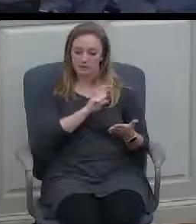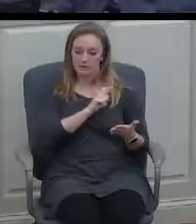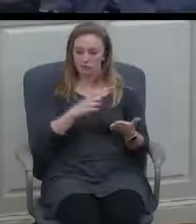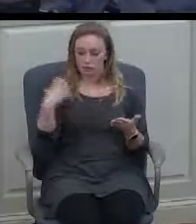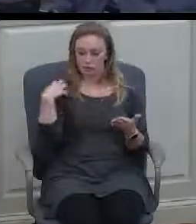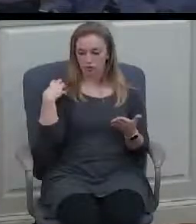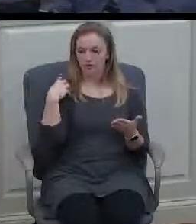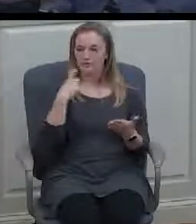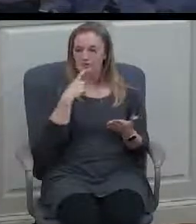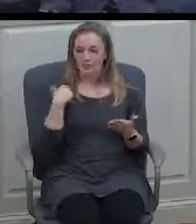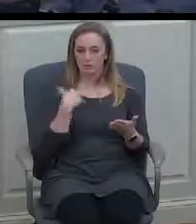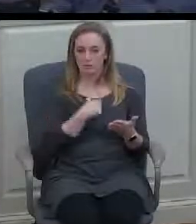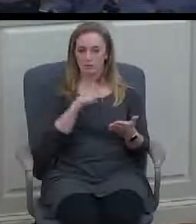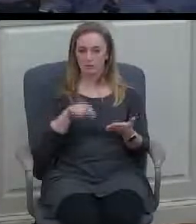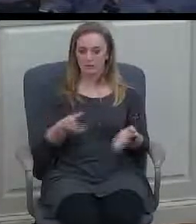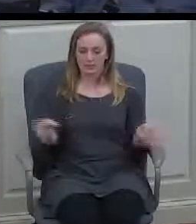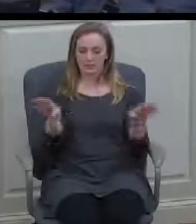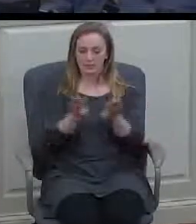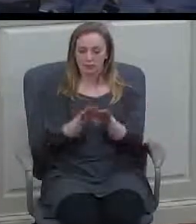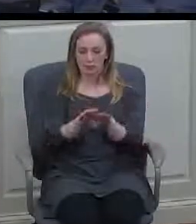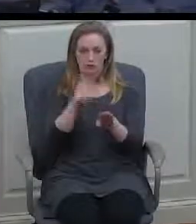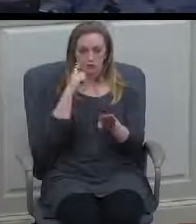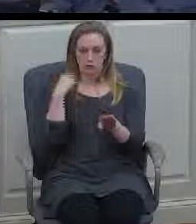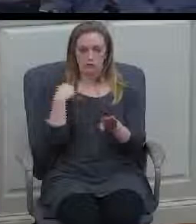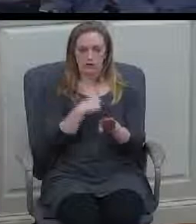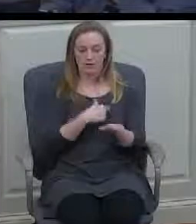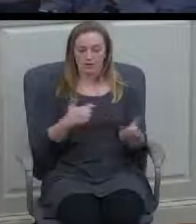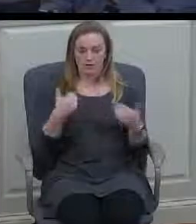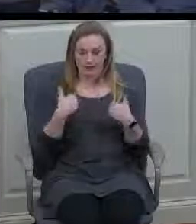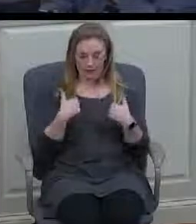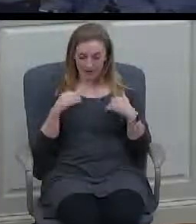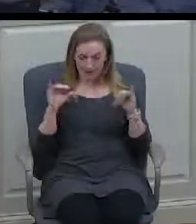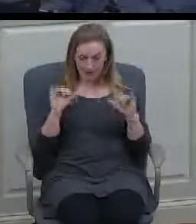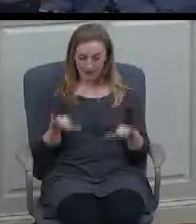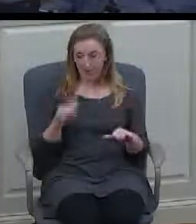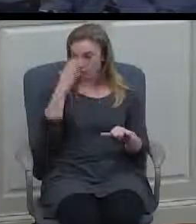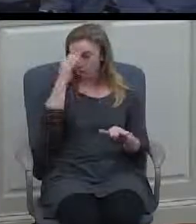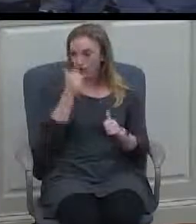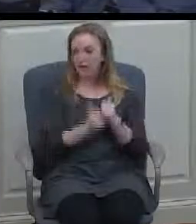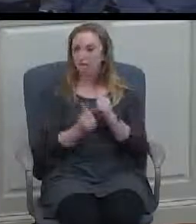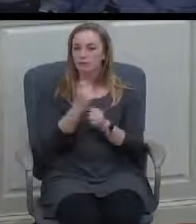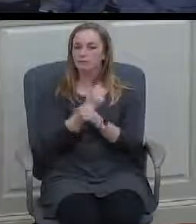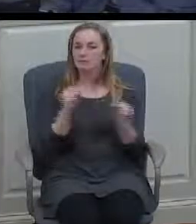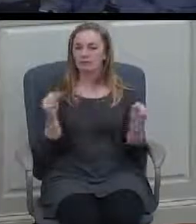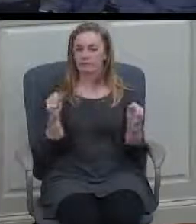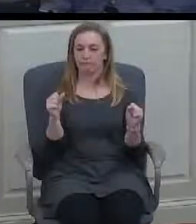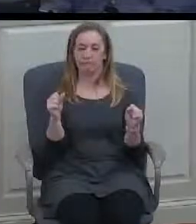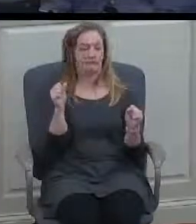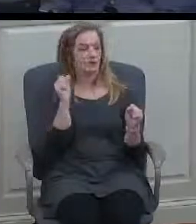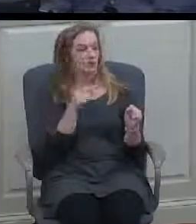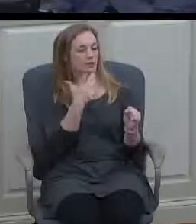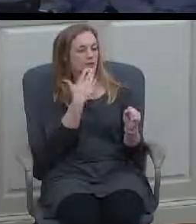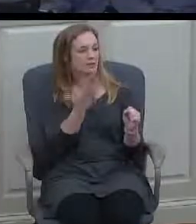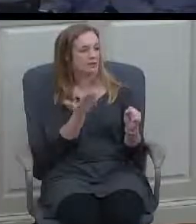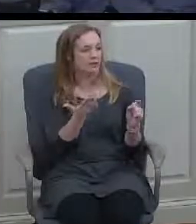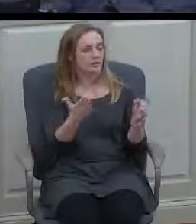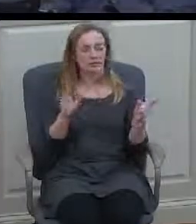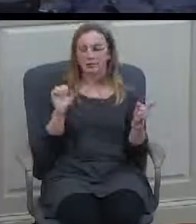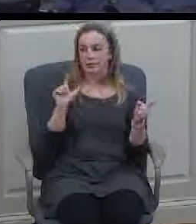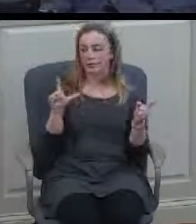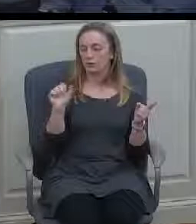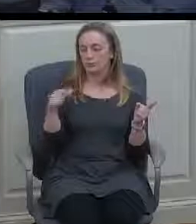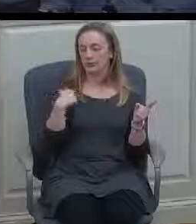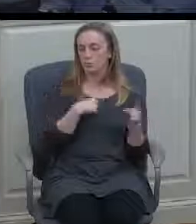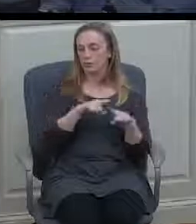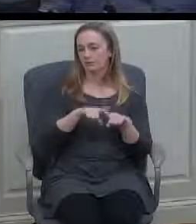we need to close those for us to have those, so that everyone is safe. Okay, thank you. Yeah, we've relied on,